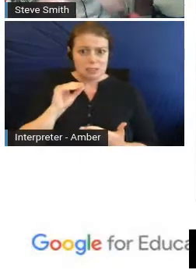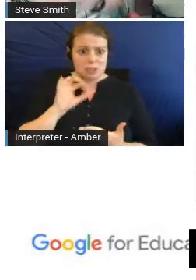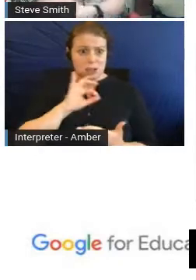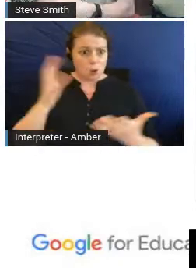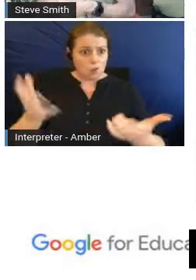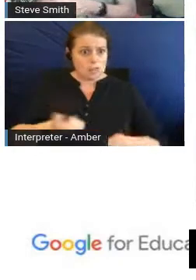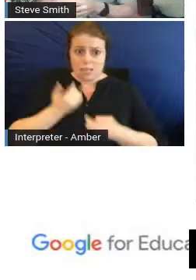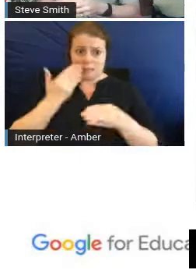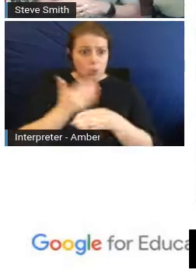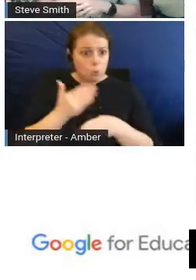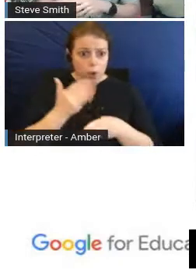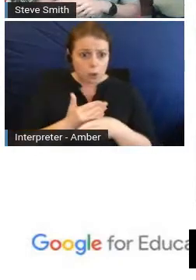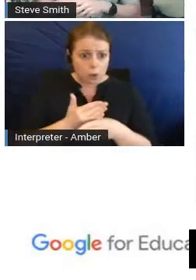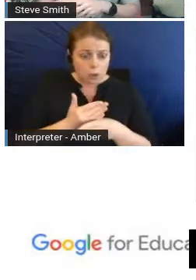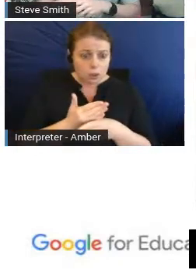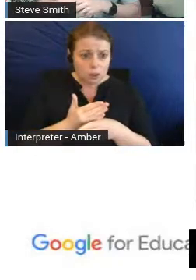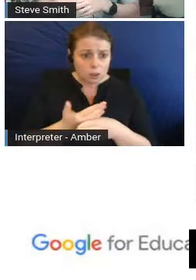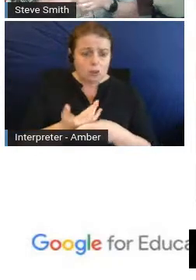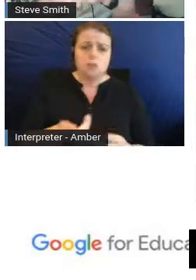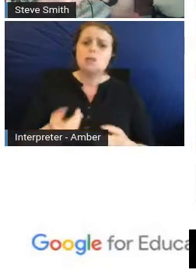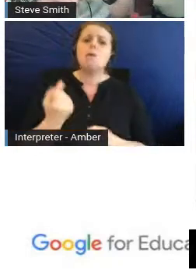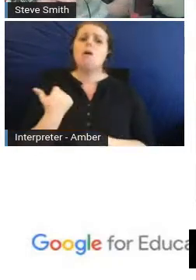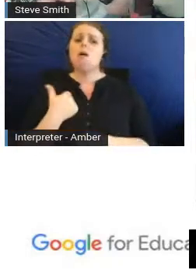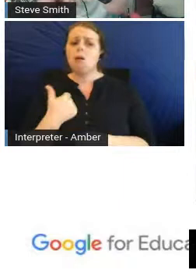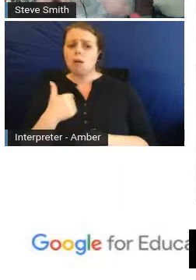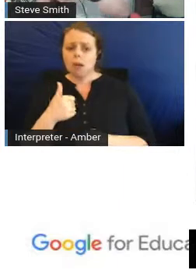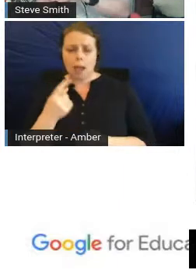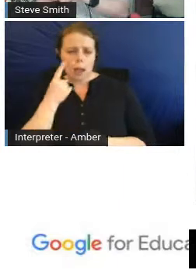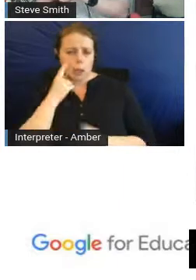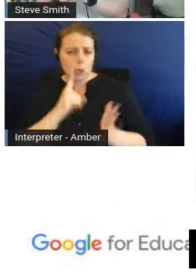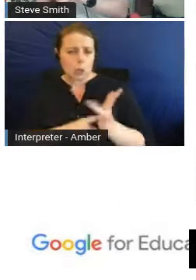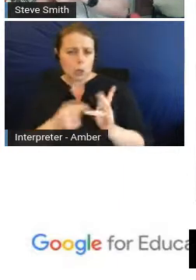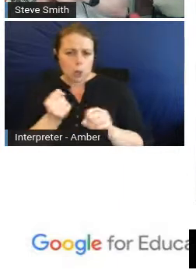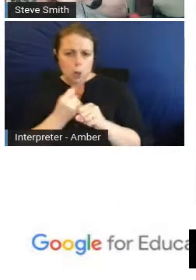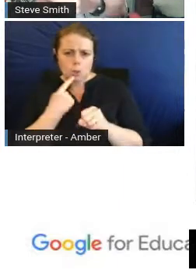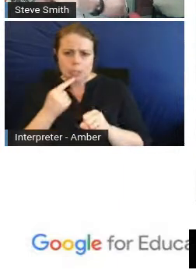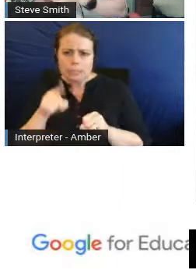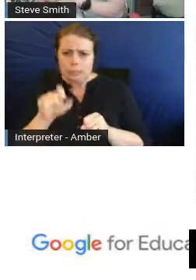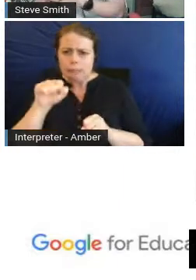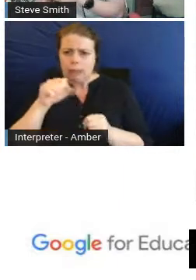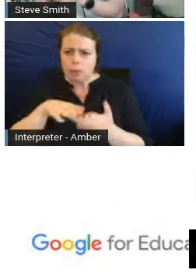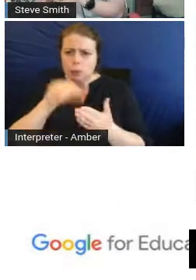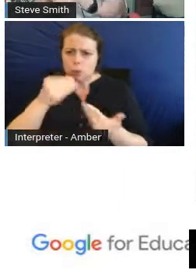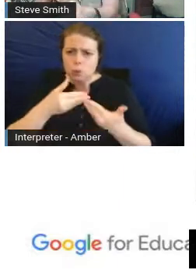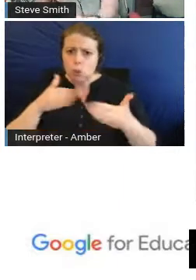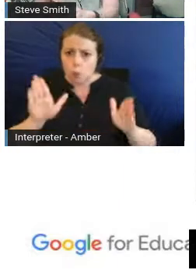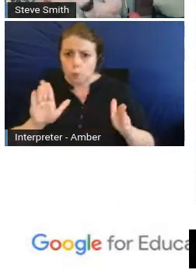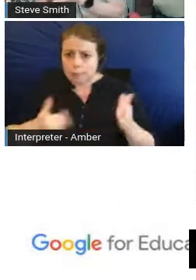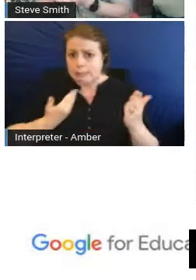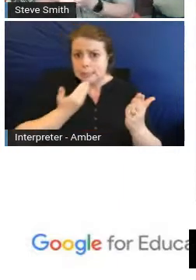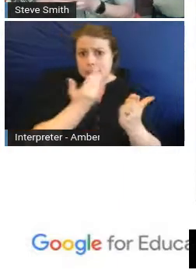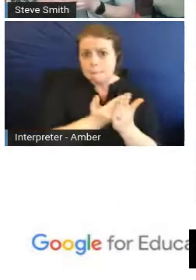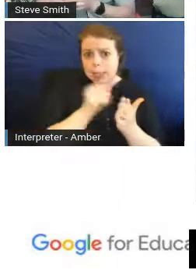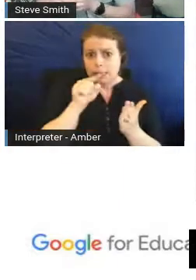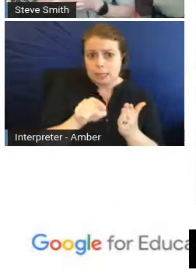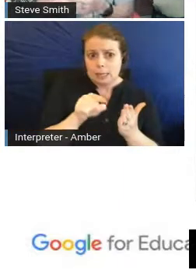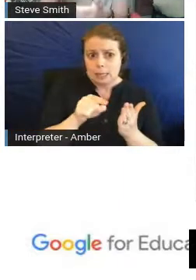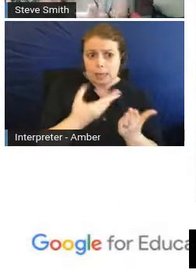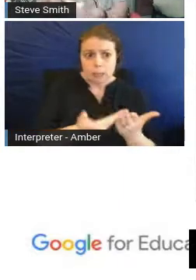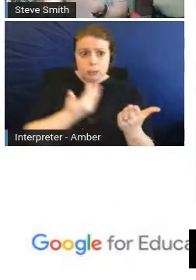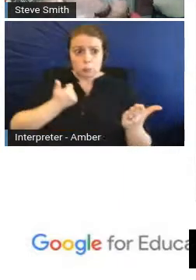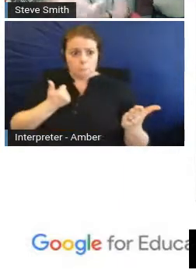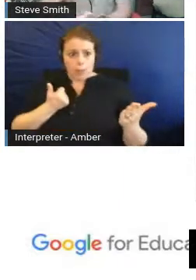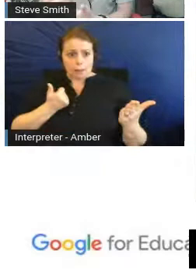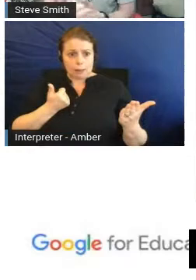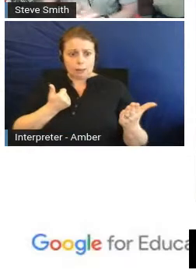we're able to jump into the logs in the background. And I said, oh, well, they opened it here, they handed it in here, and they took it back here. So there's a whole